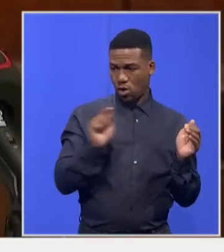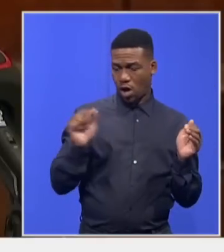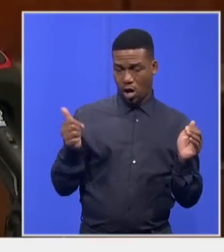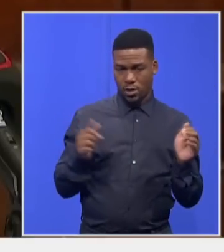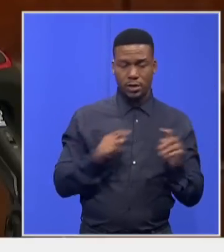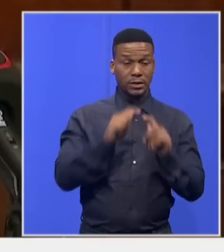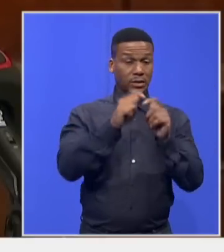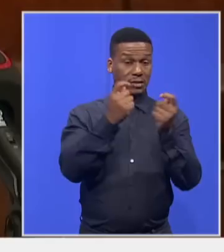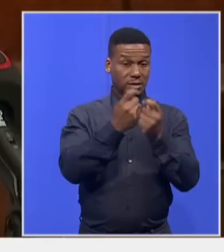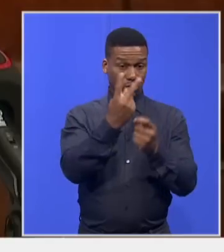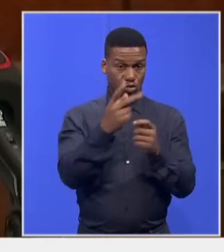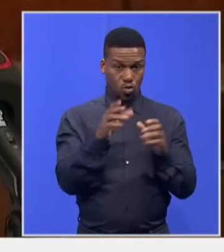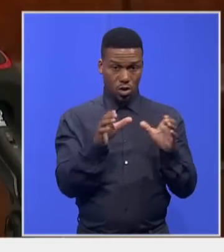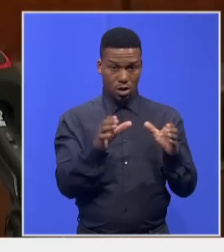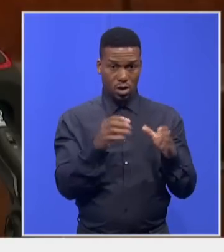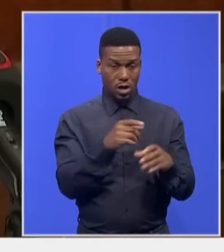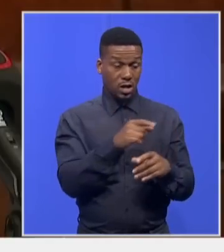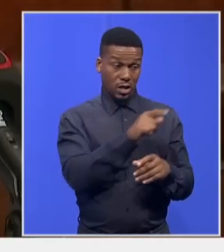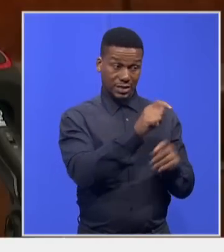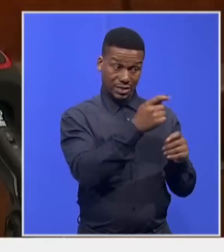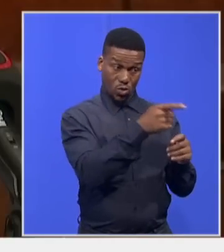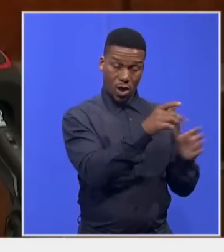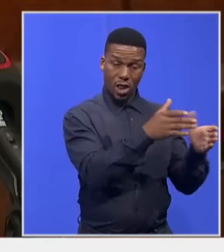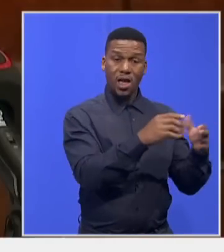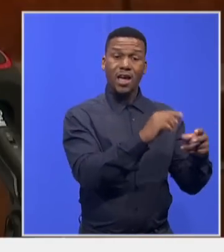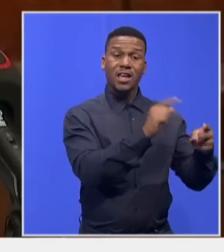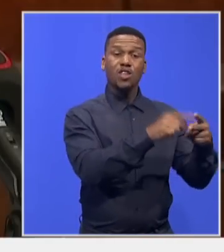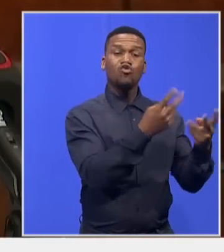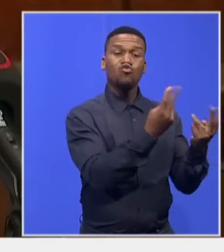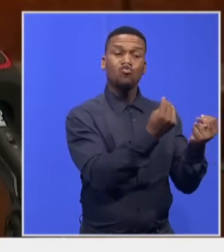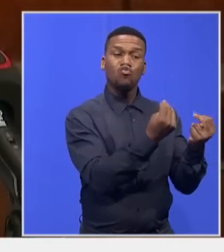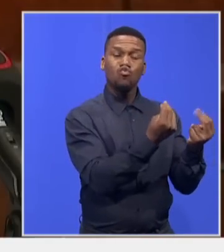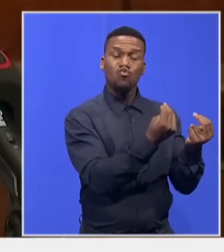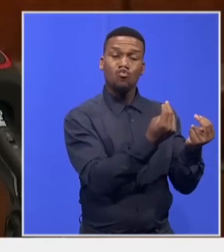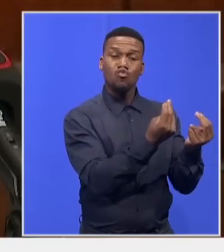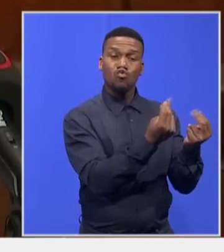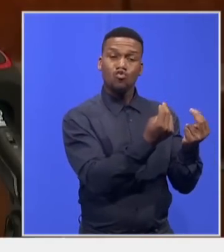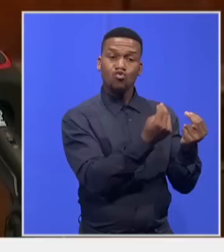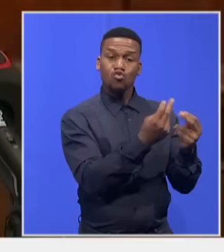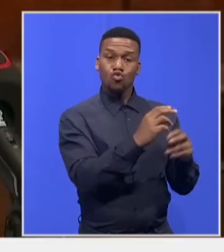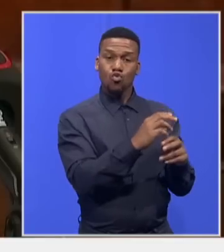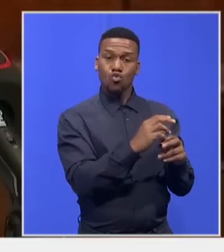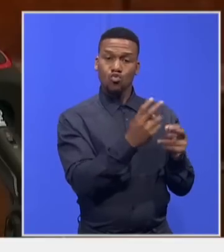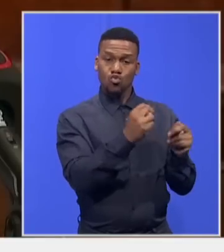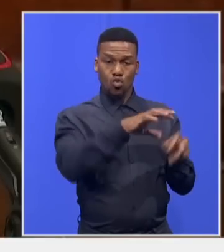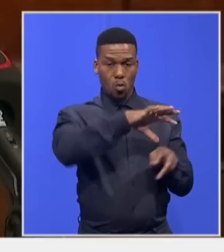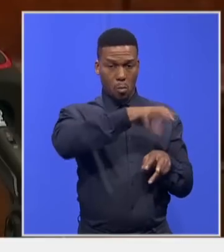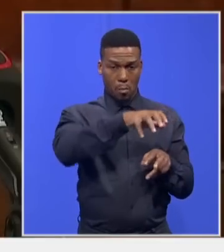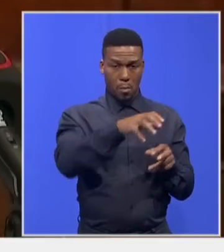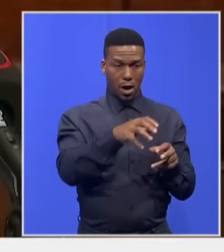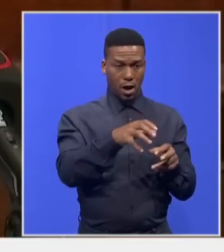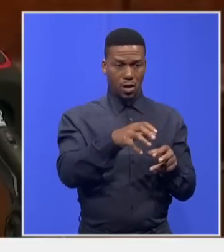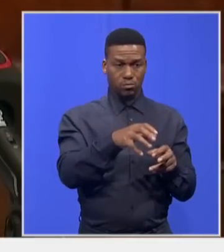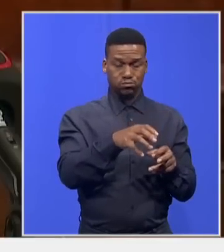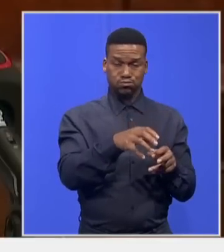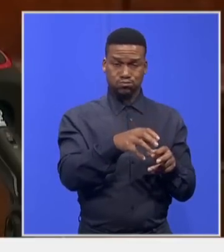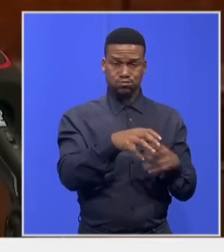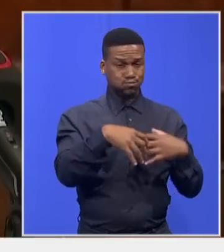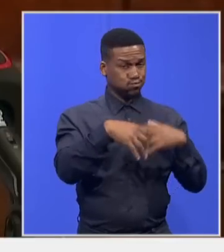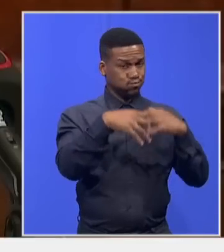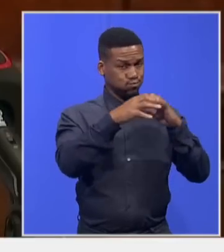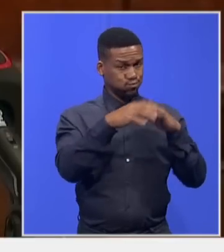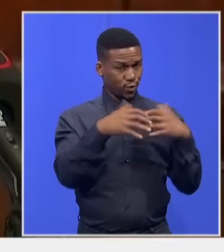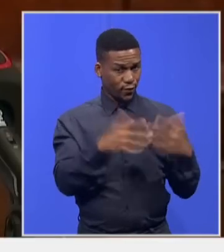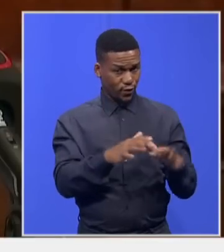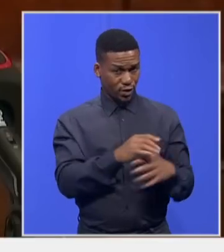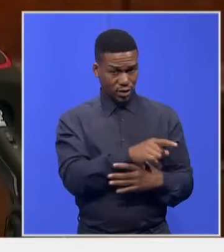is that they are the newest of the power stations in the country. The third one is that they've got